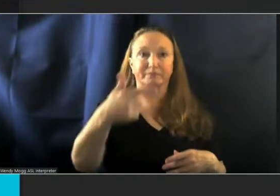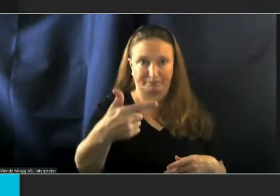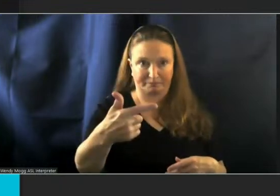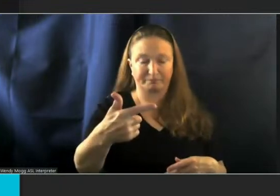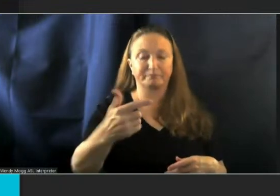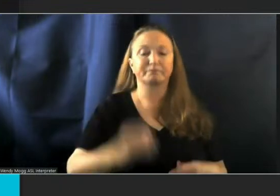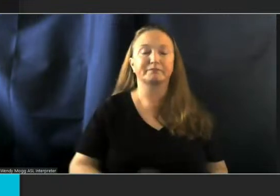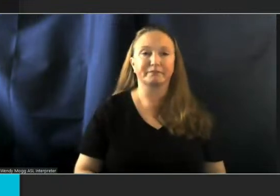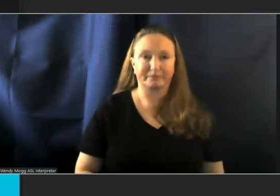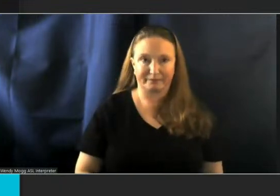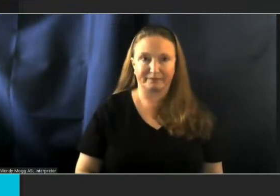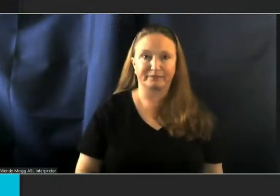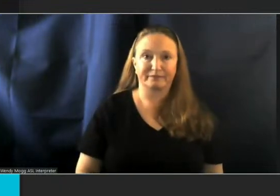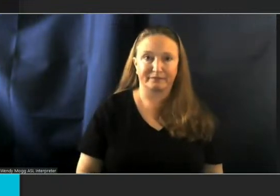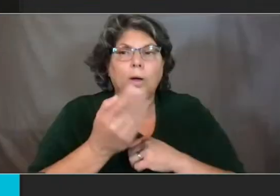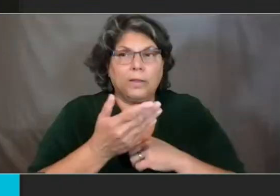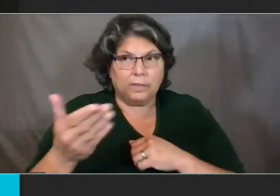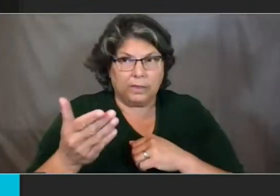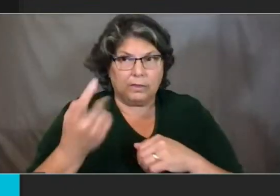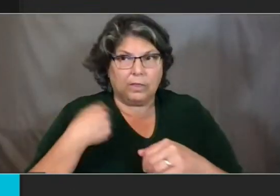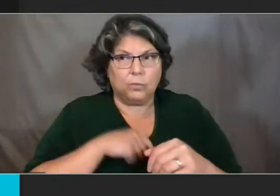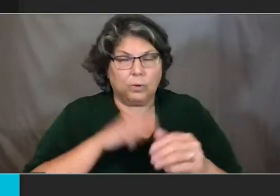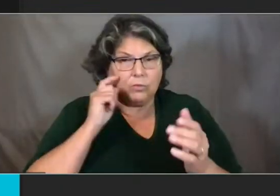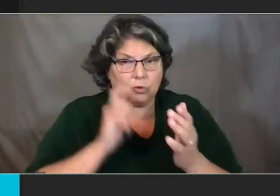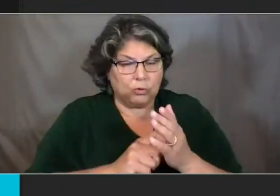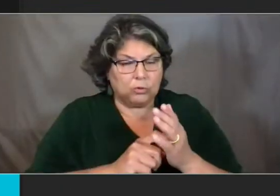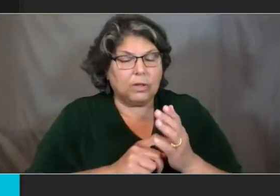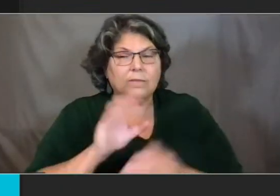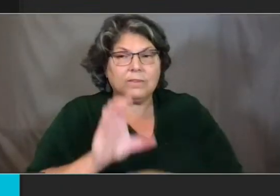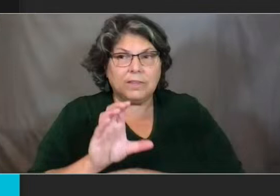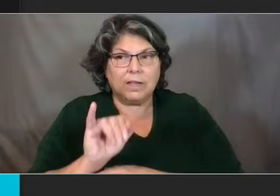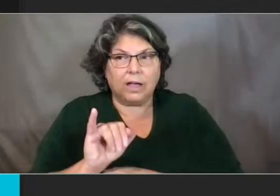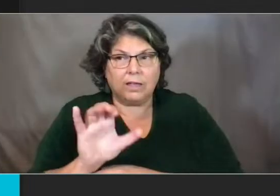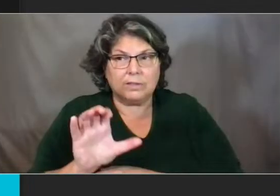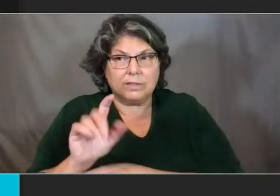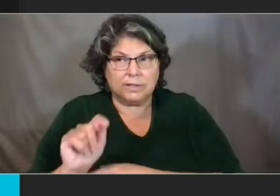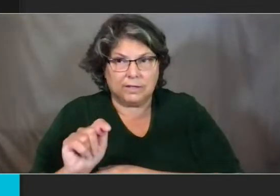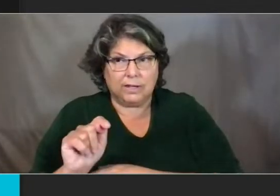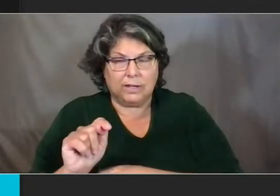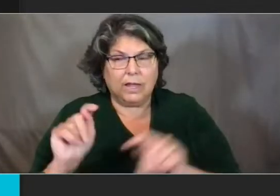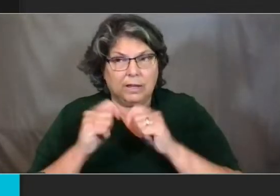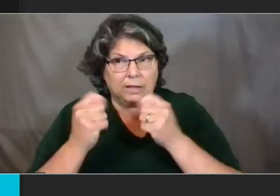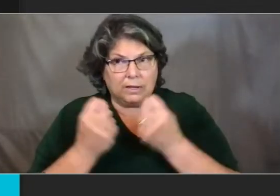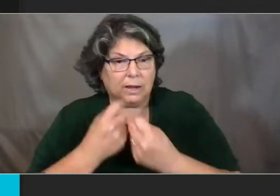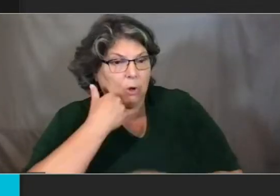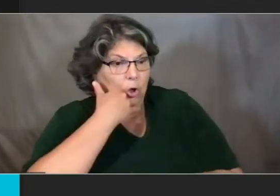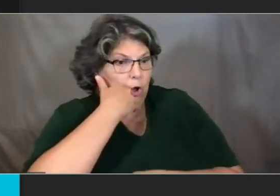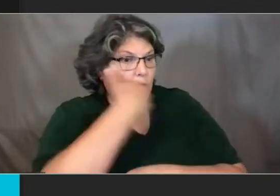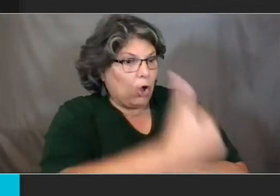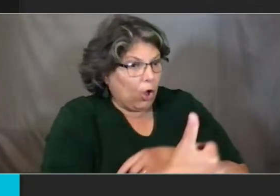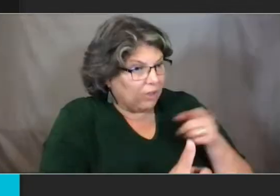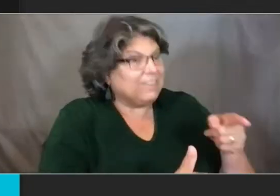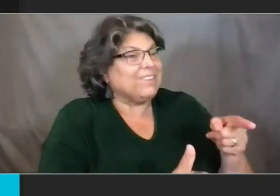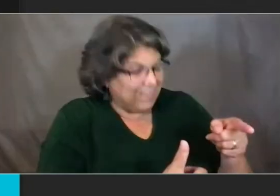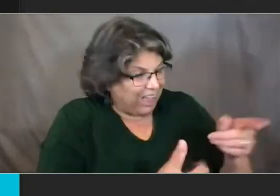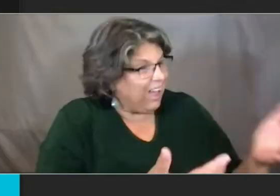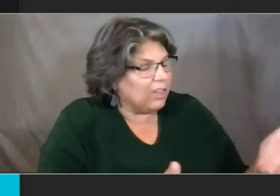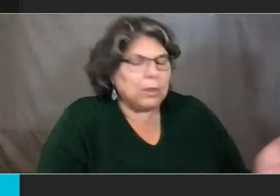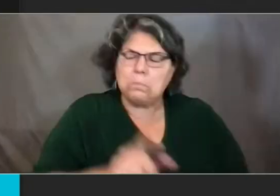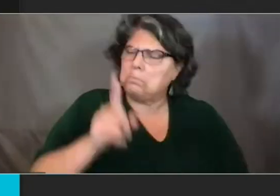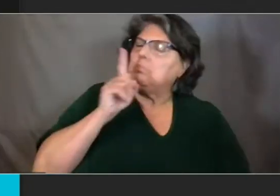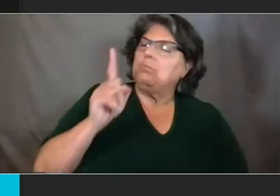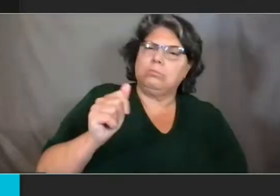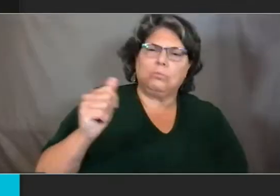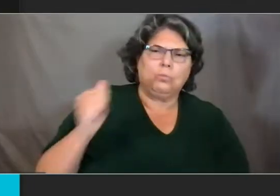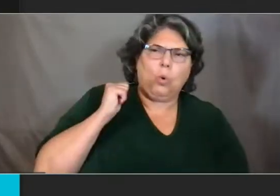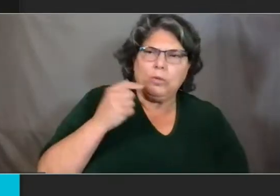team calls people who we know have COVID, they refuse to give them information. They won't tell them where they work, they won't tell